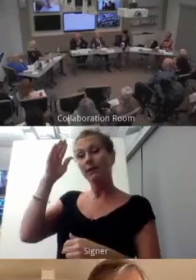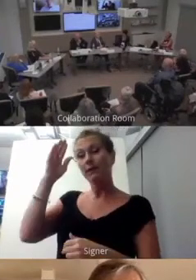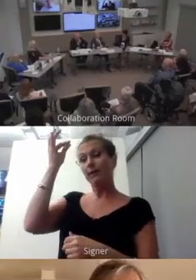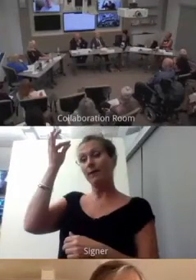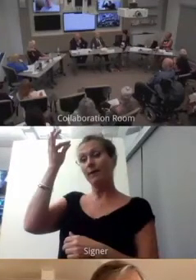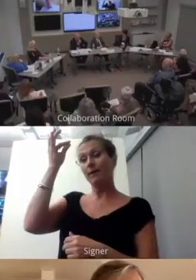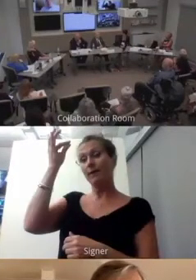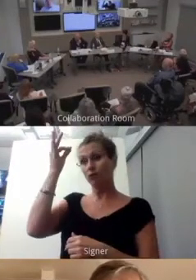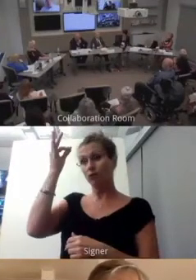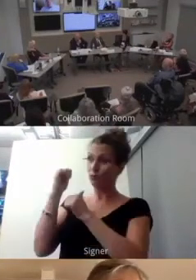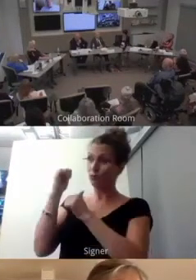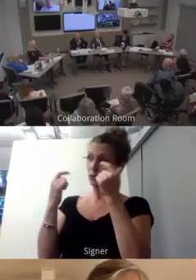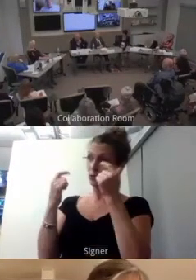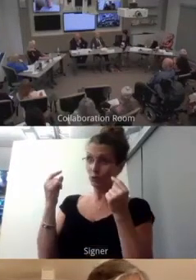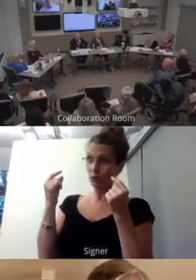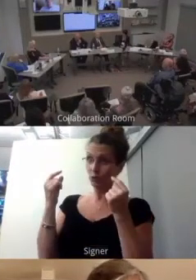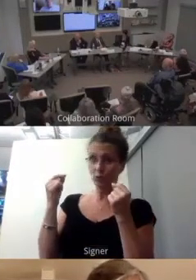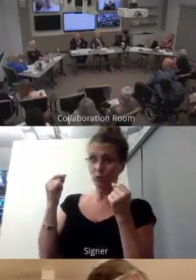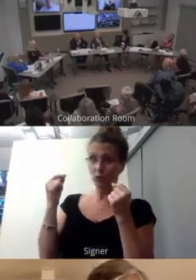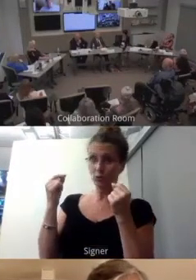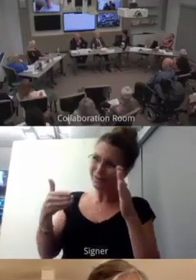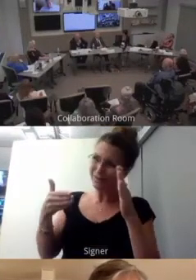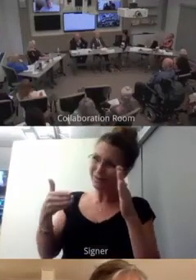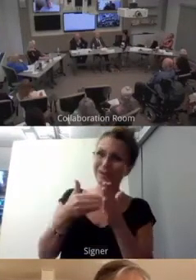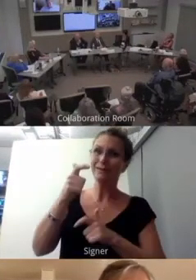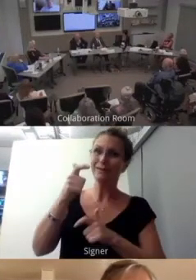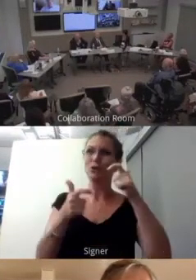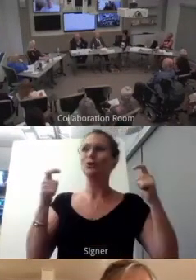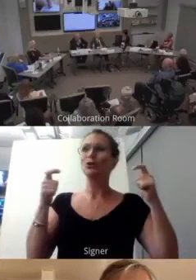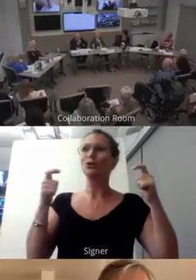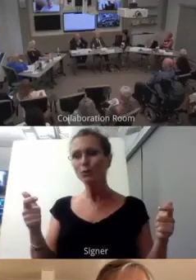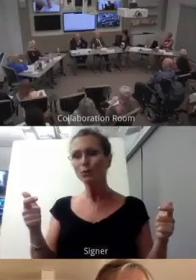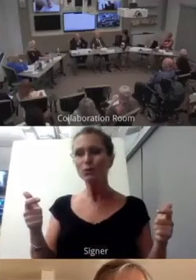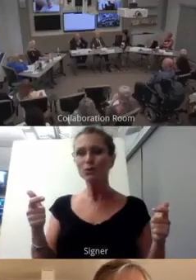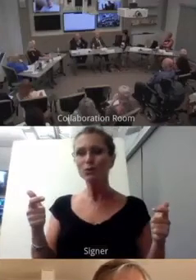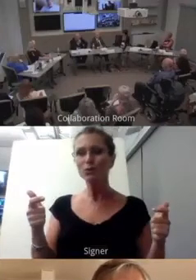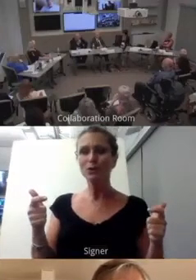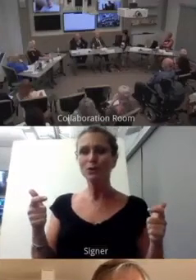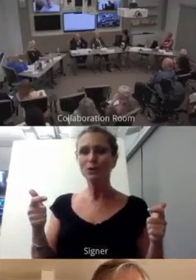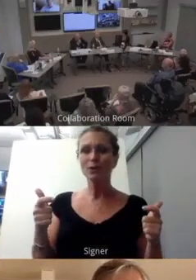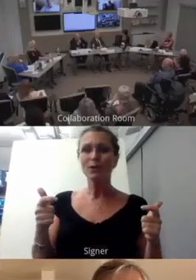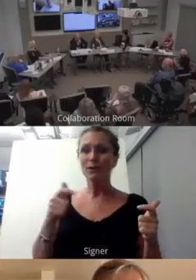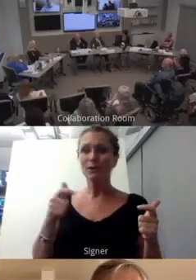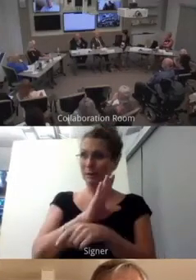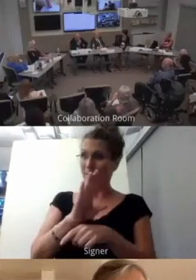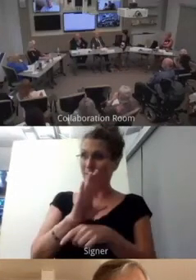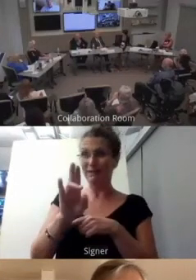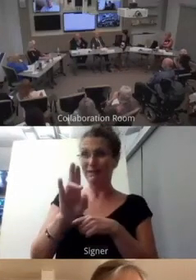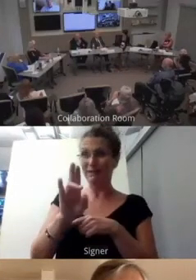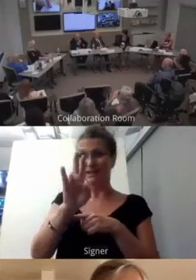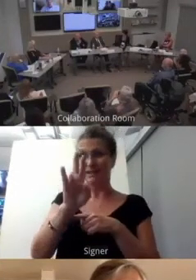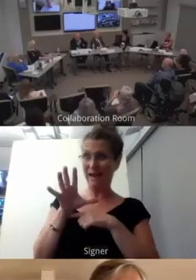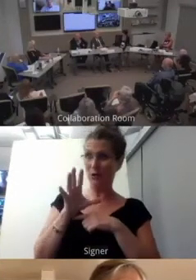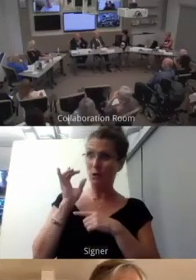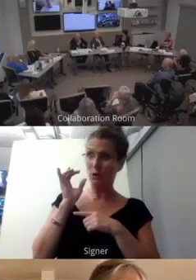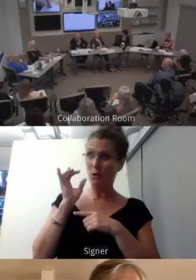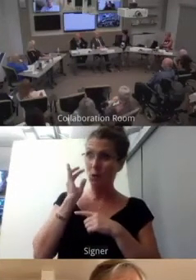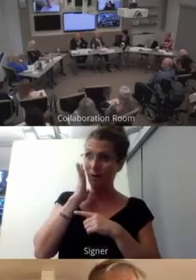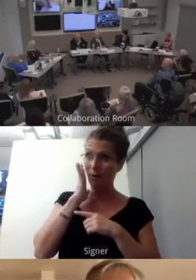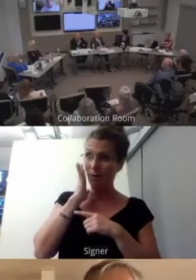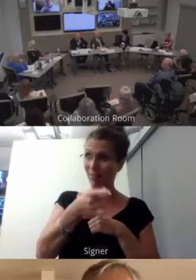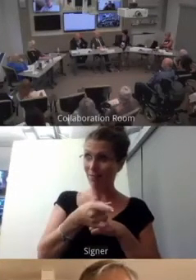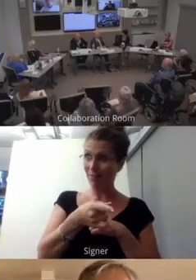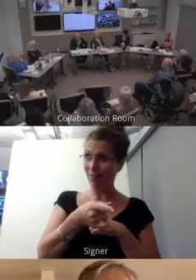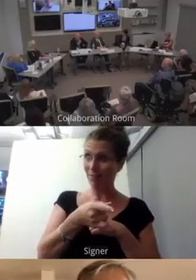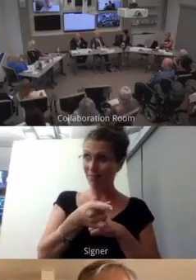has 700 hotels in the United States and bring about systemic change that will affect all 700.